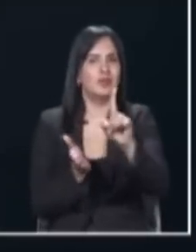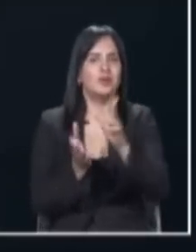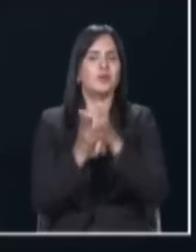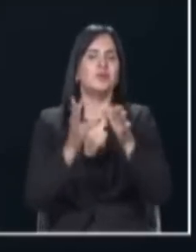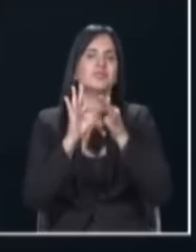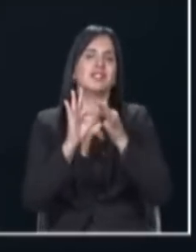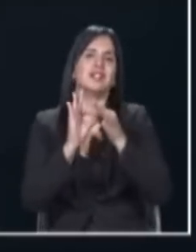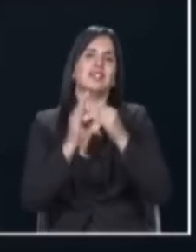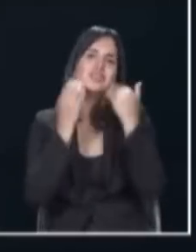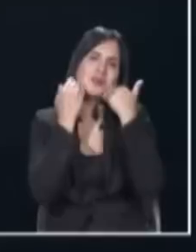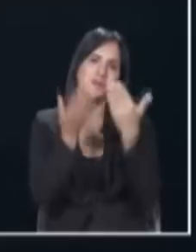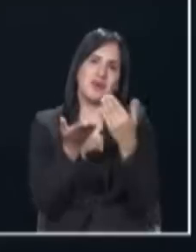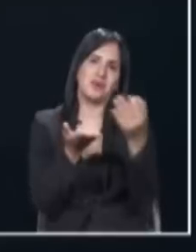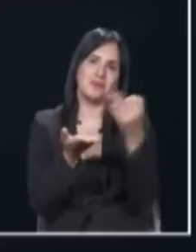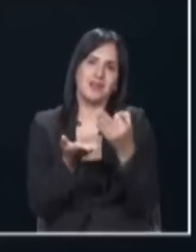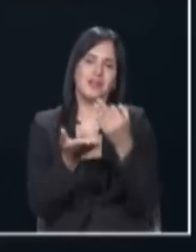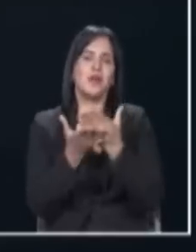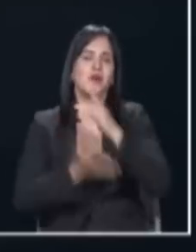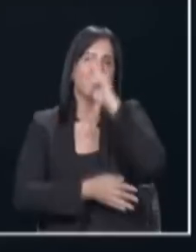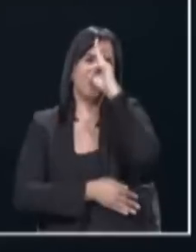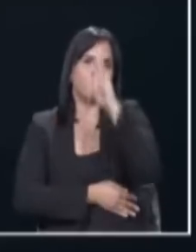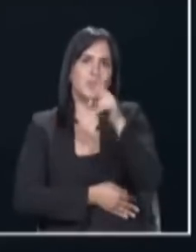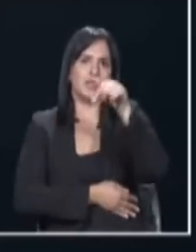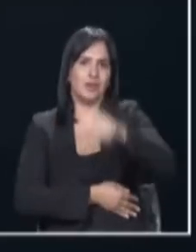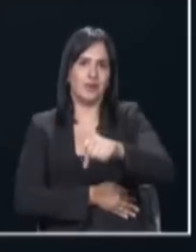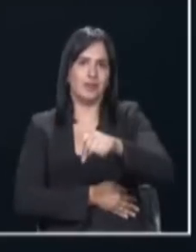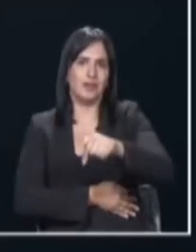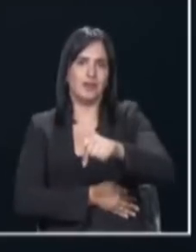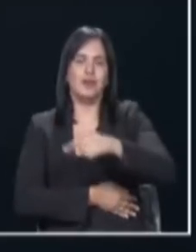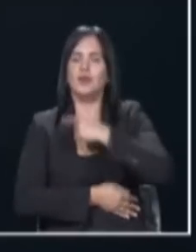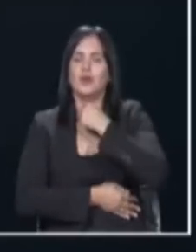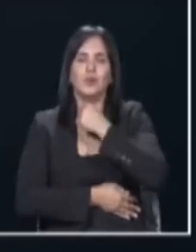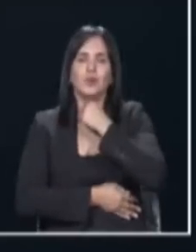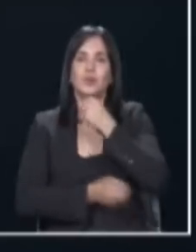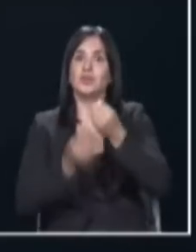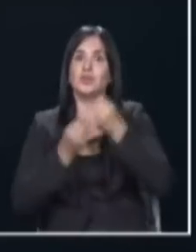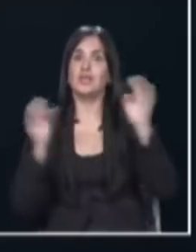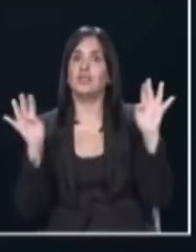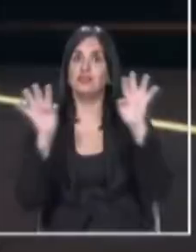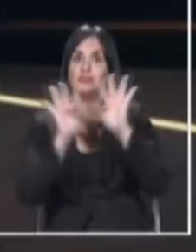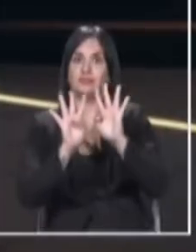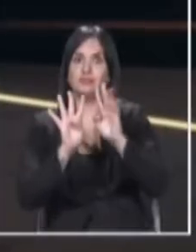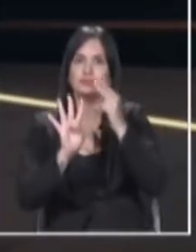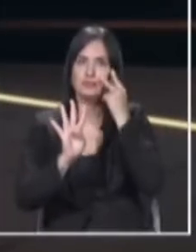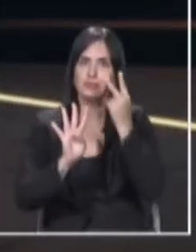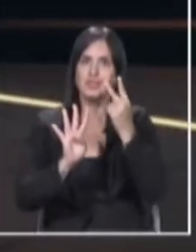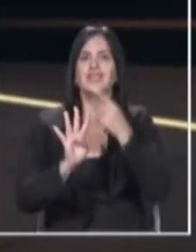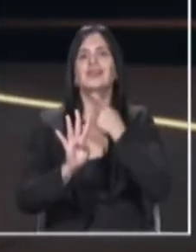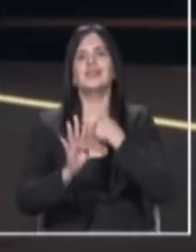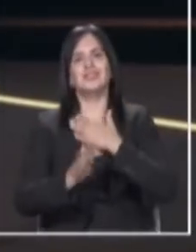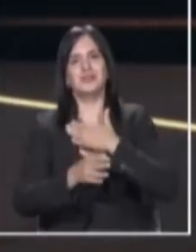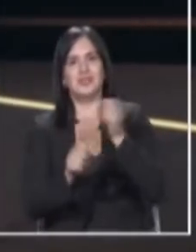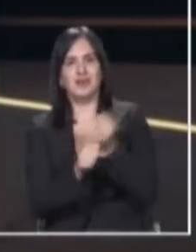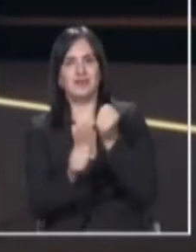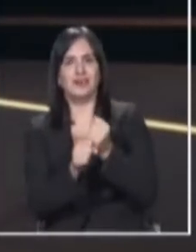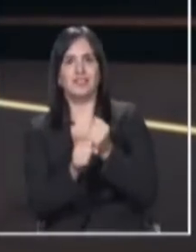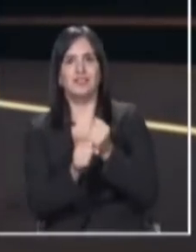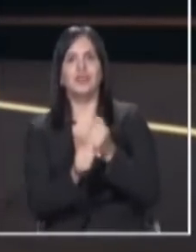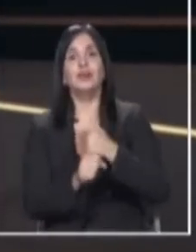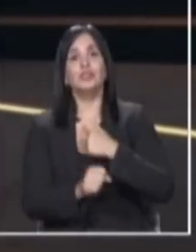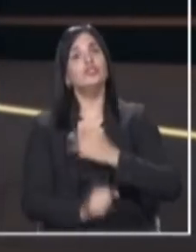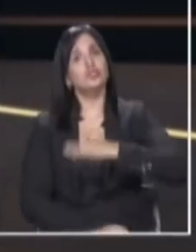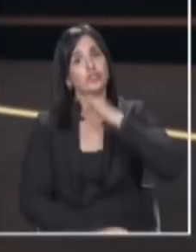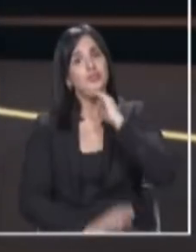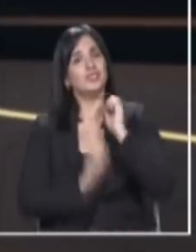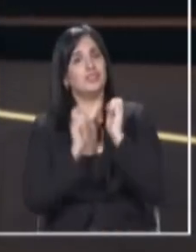it is a great honor to be here and I'm delighted that so many people are interested in my work I have been fortunate enough to have spent